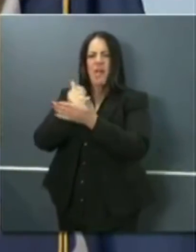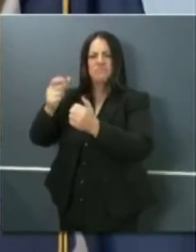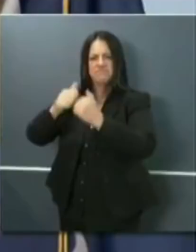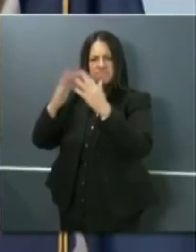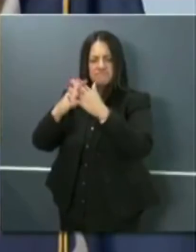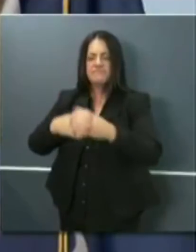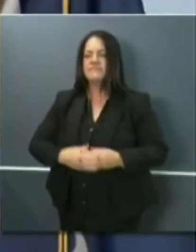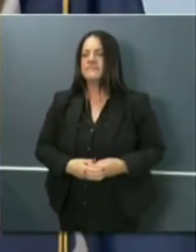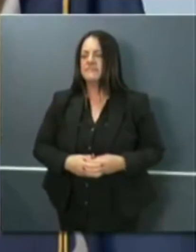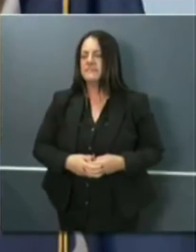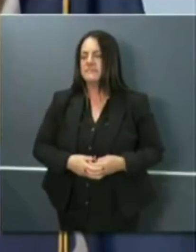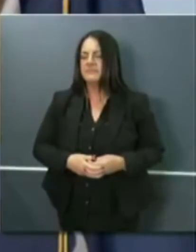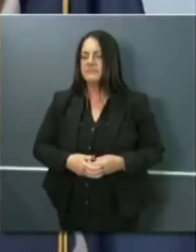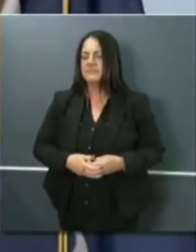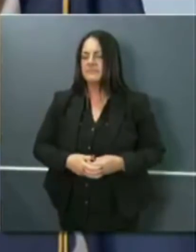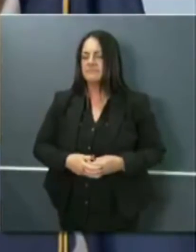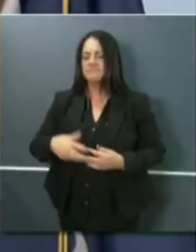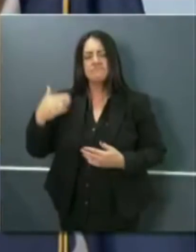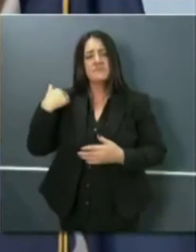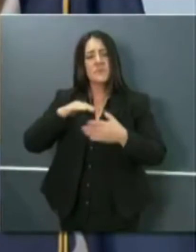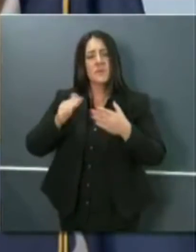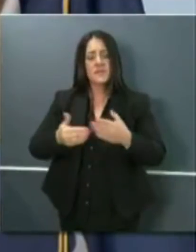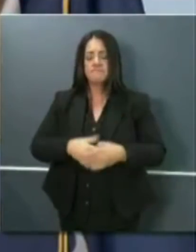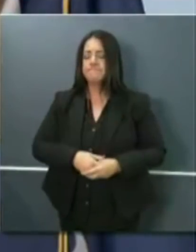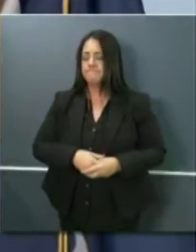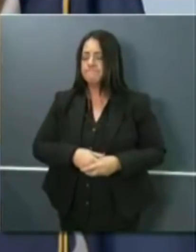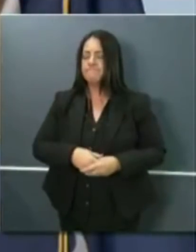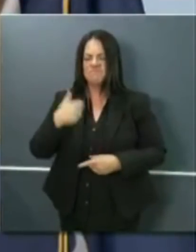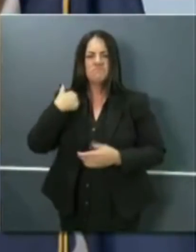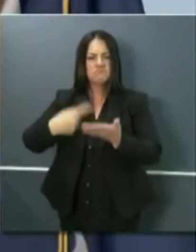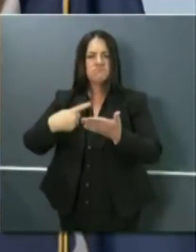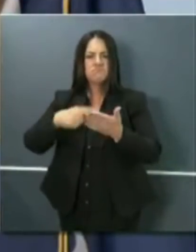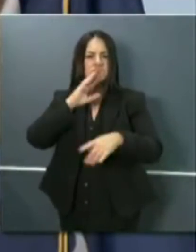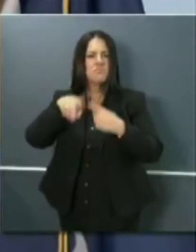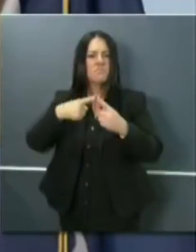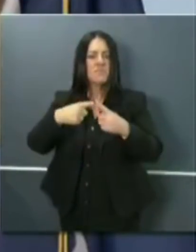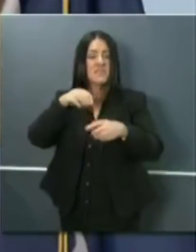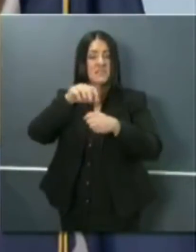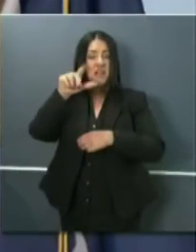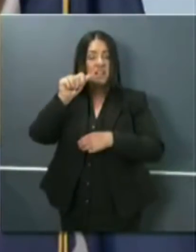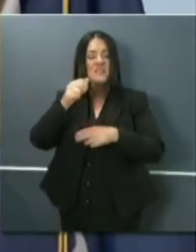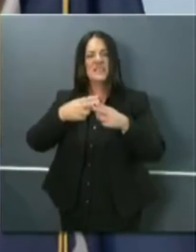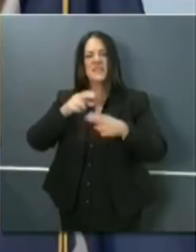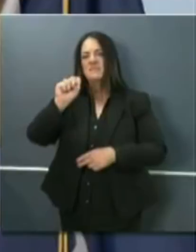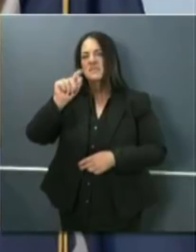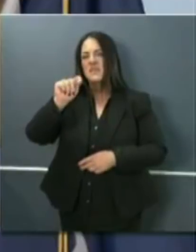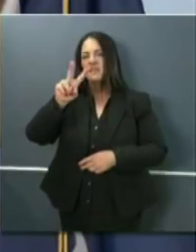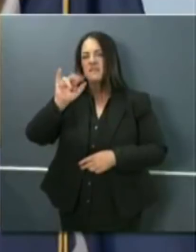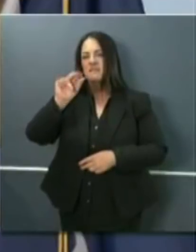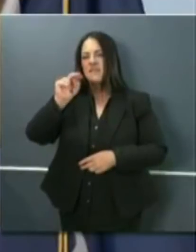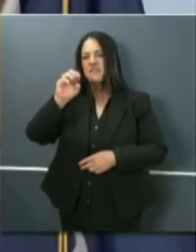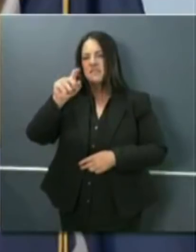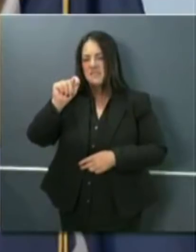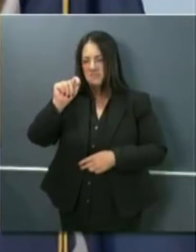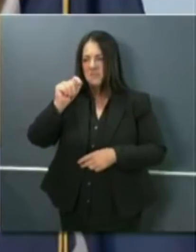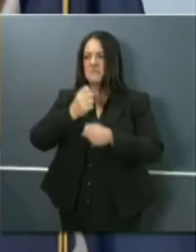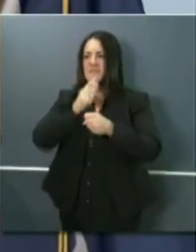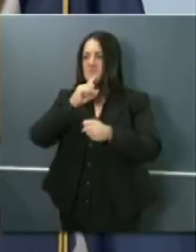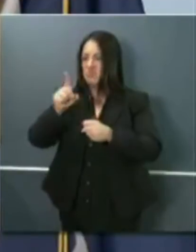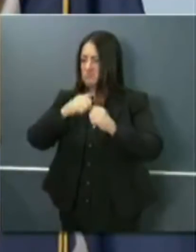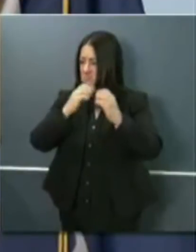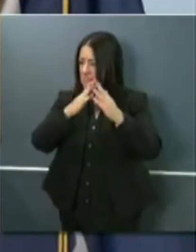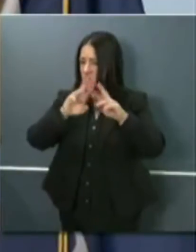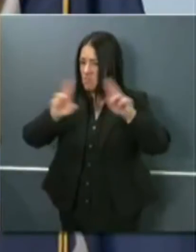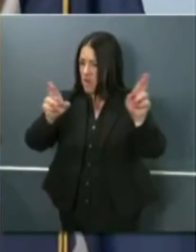over the weekend to get St. Vincent, 366 beds in Los Angeles, fully staffed up as well. And we'll have some